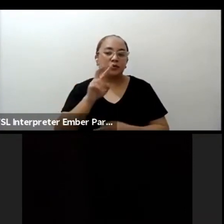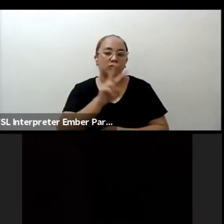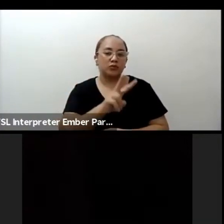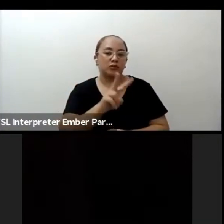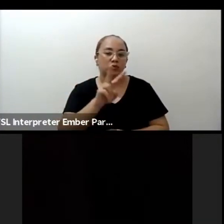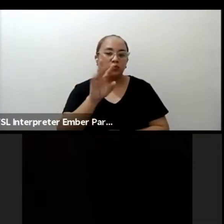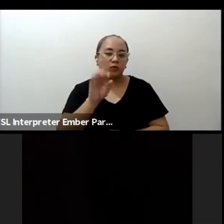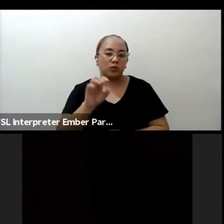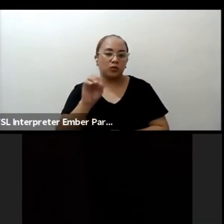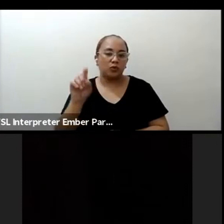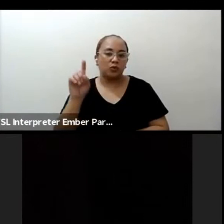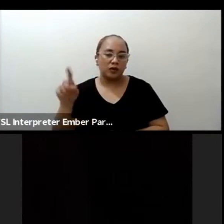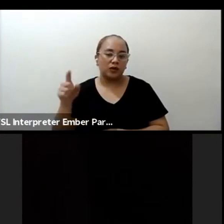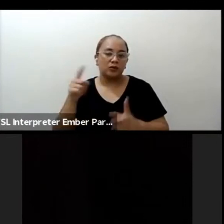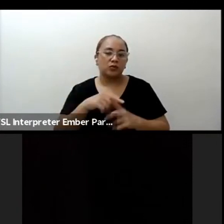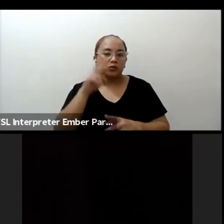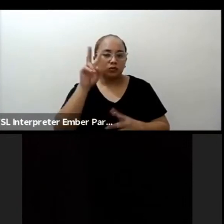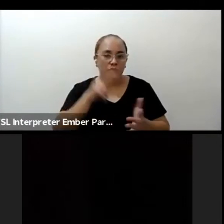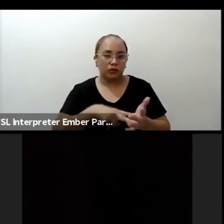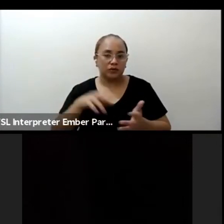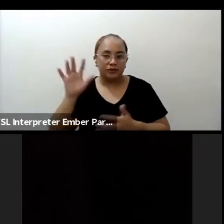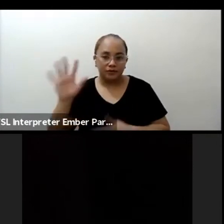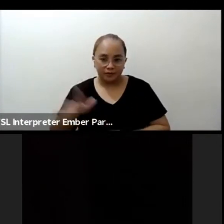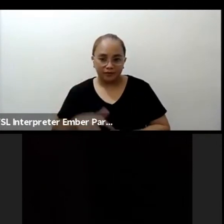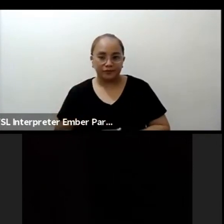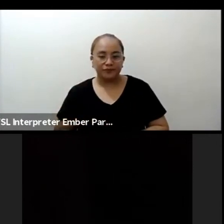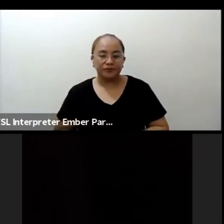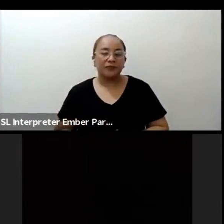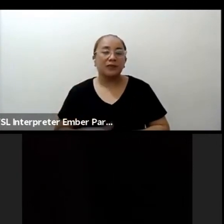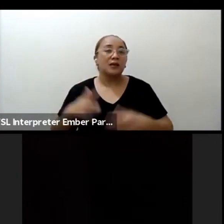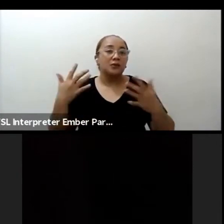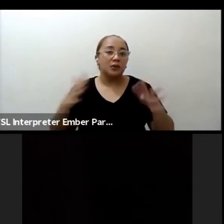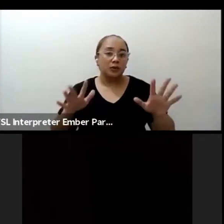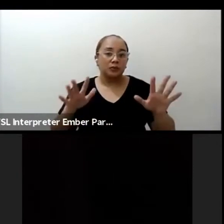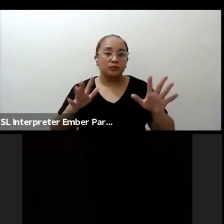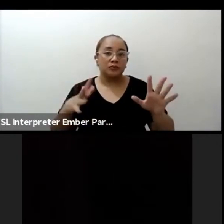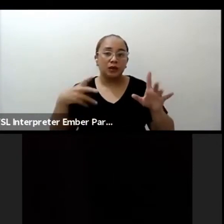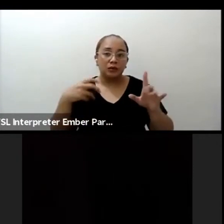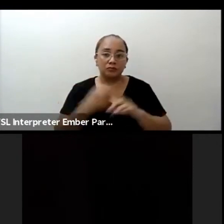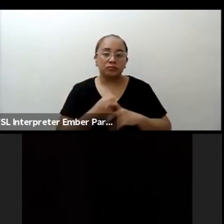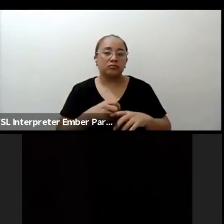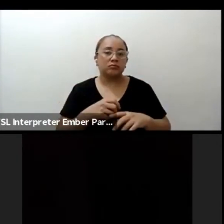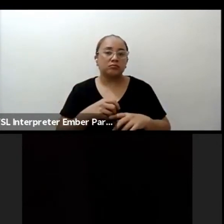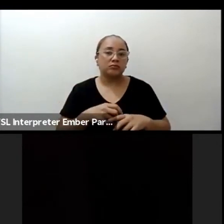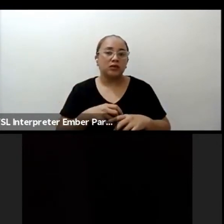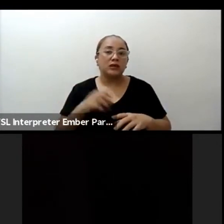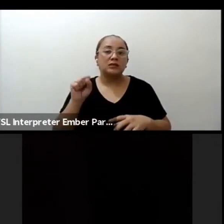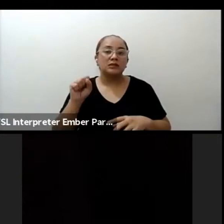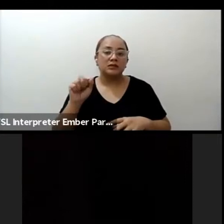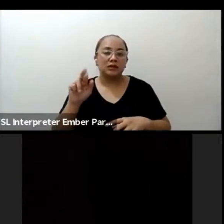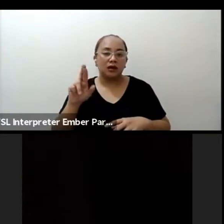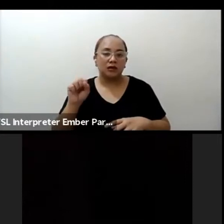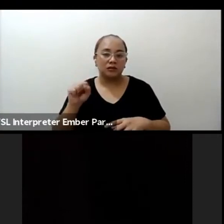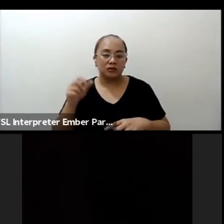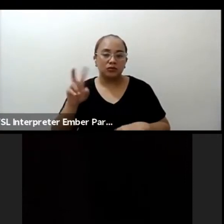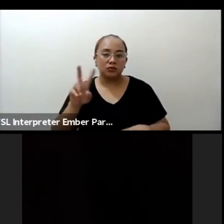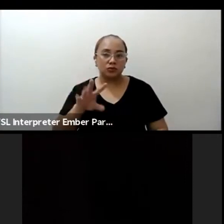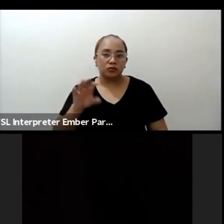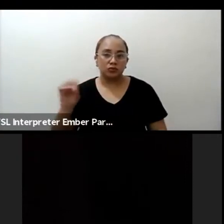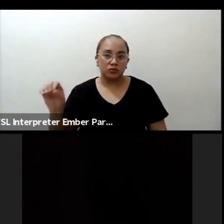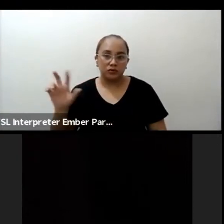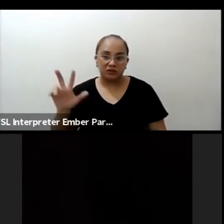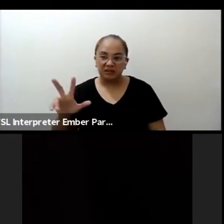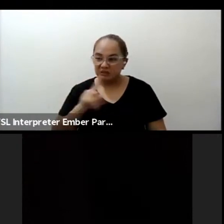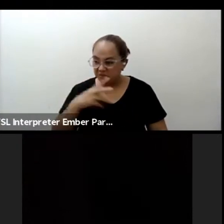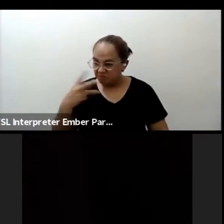2005. Sa panahon niyang naabutan niya ang SARS in 2003, ala natin noon malala na